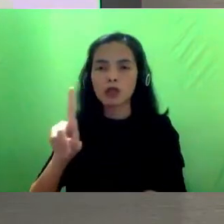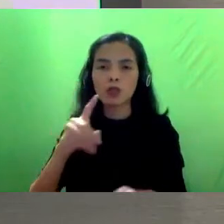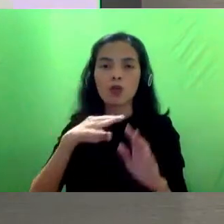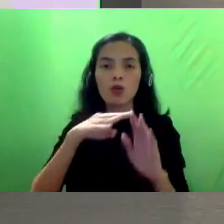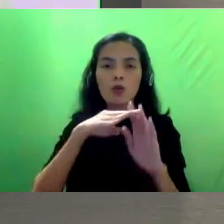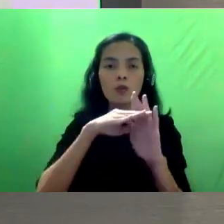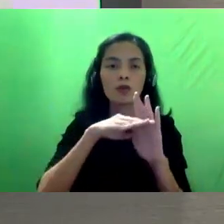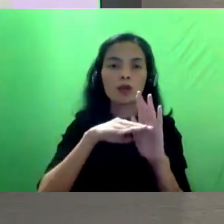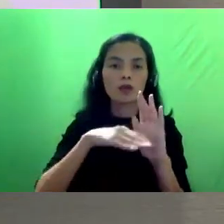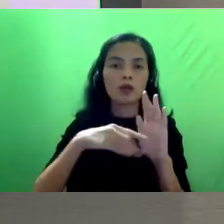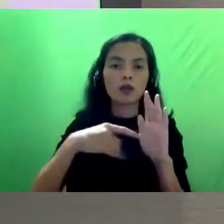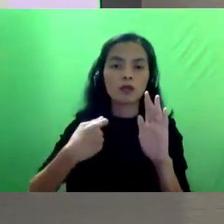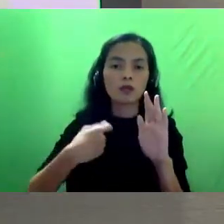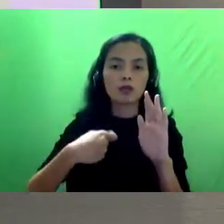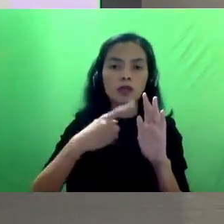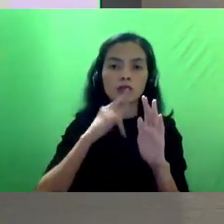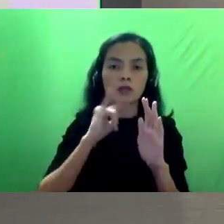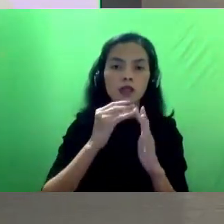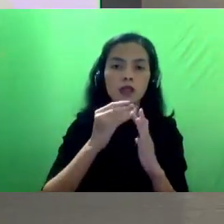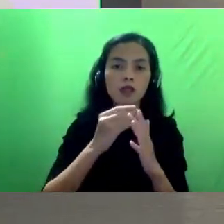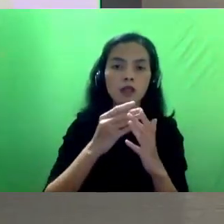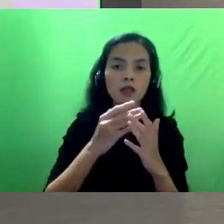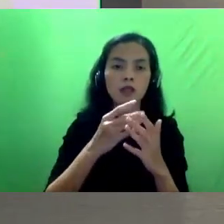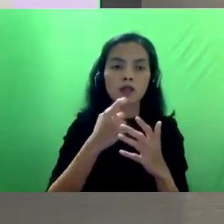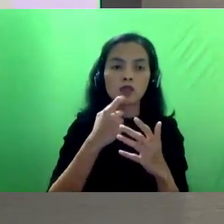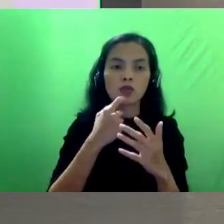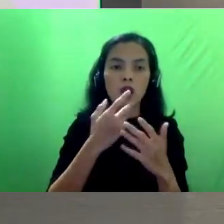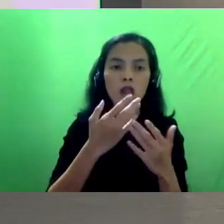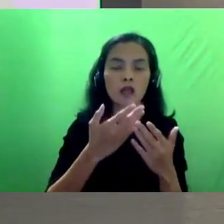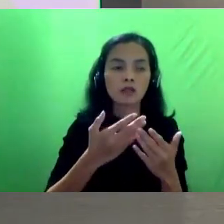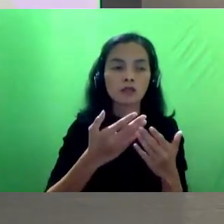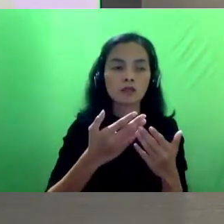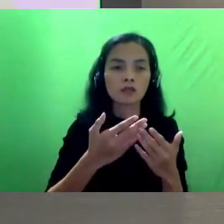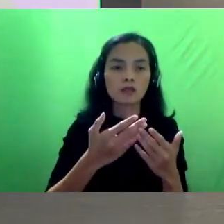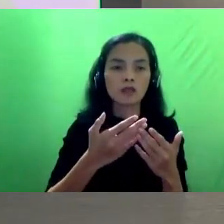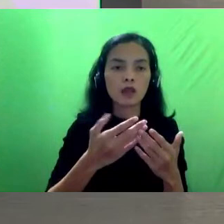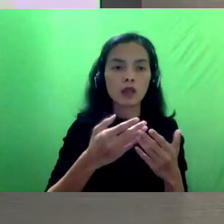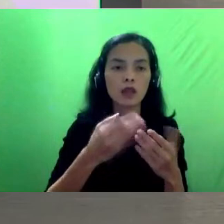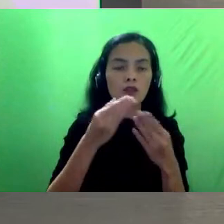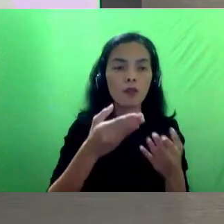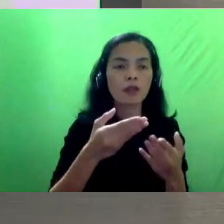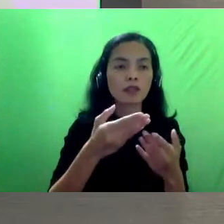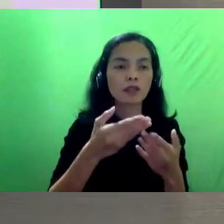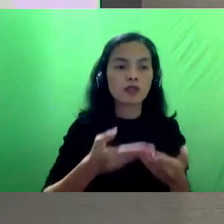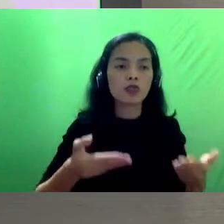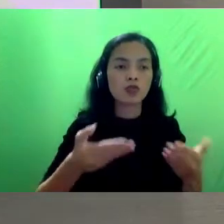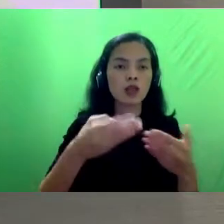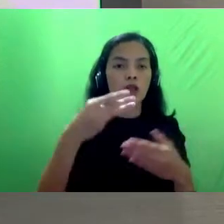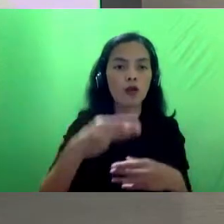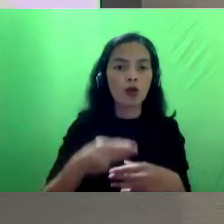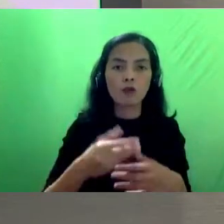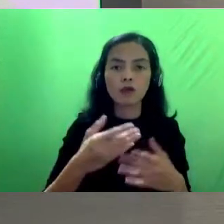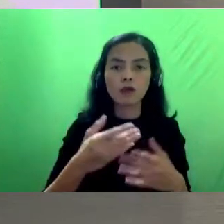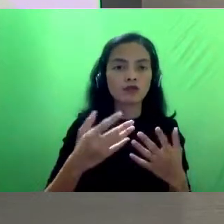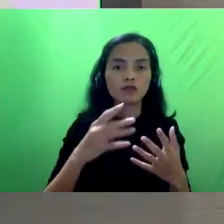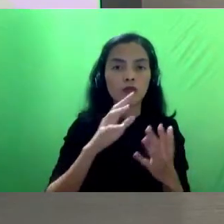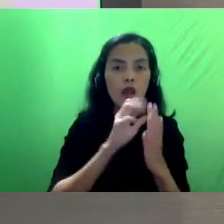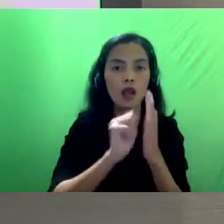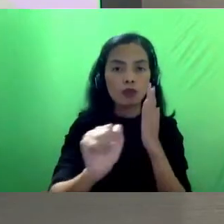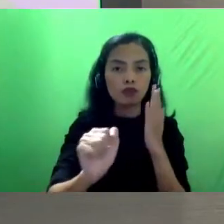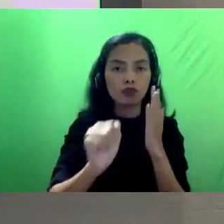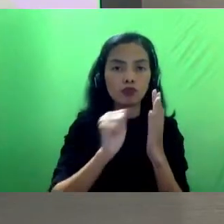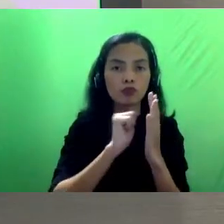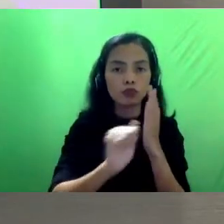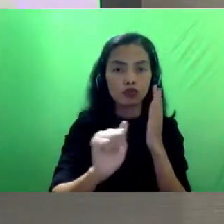information, most of the socioeconomic information, and then consequently then also on the welfare ranking.